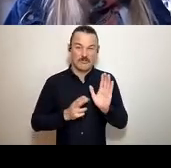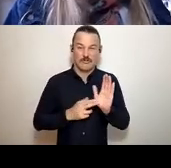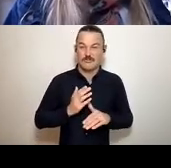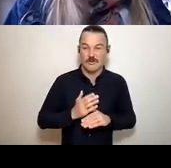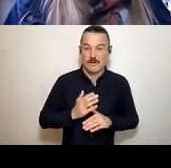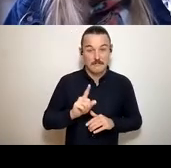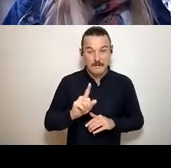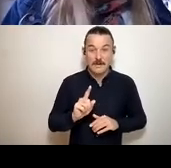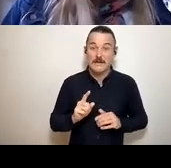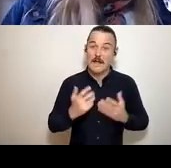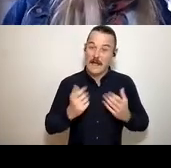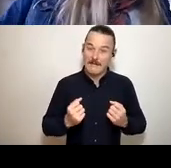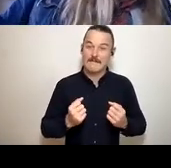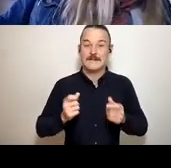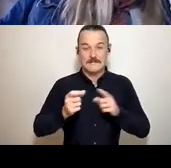Yep.